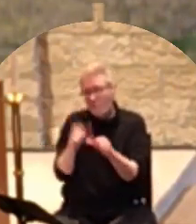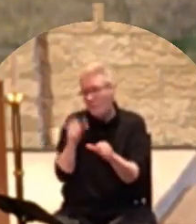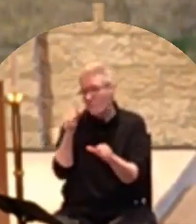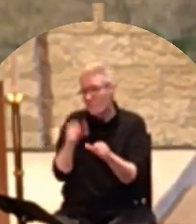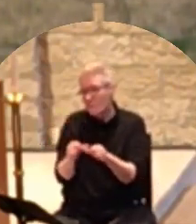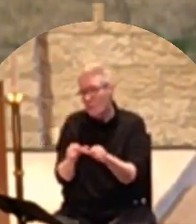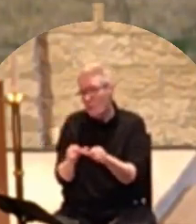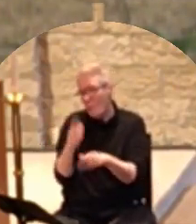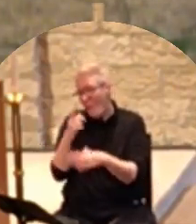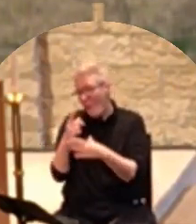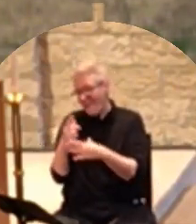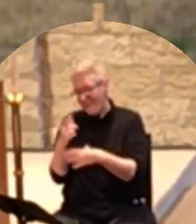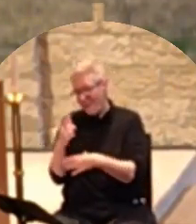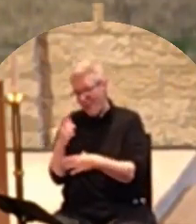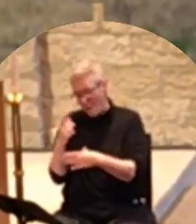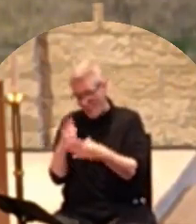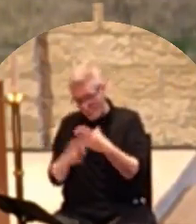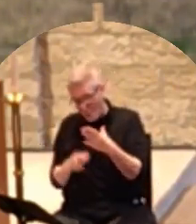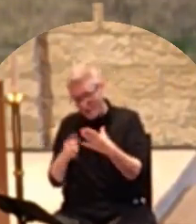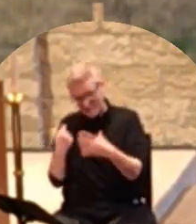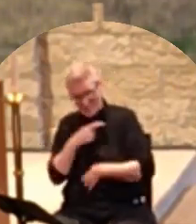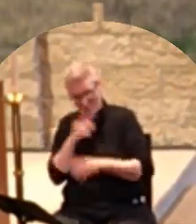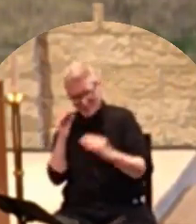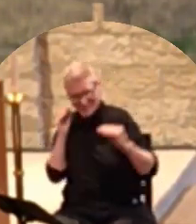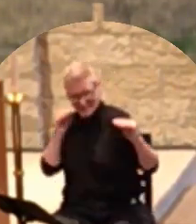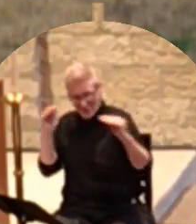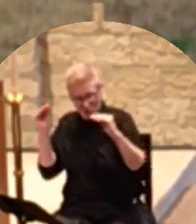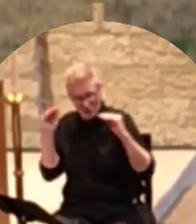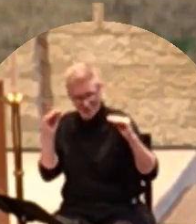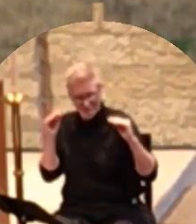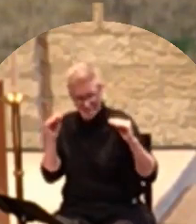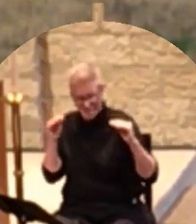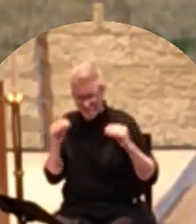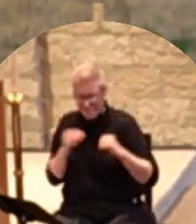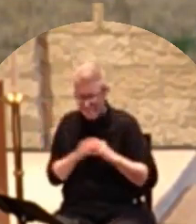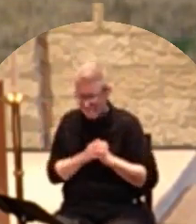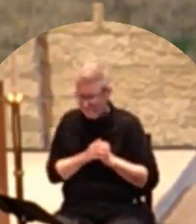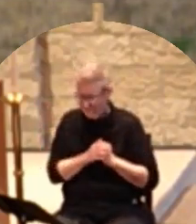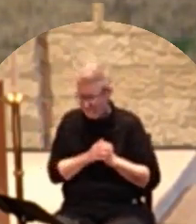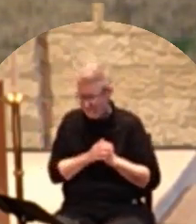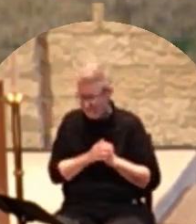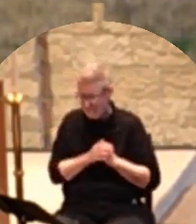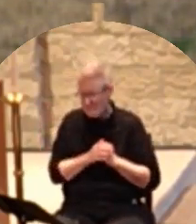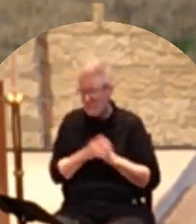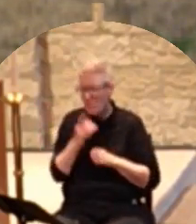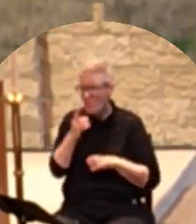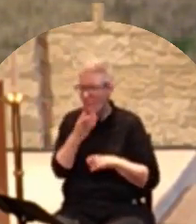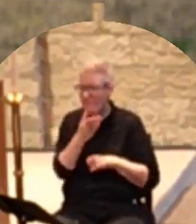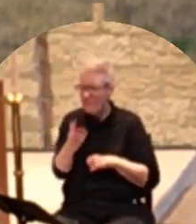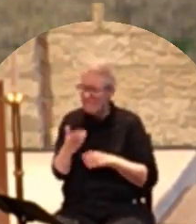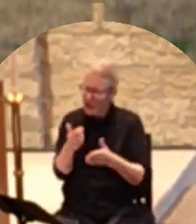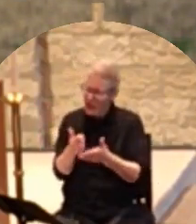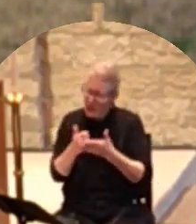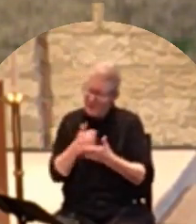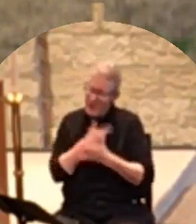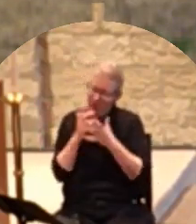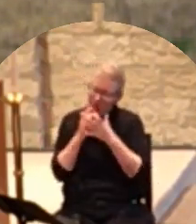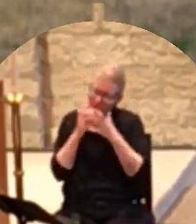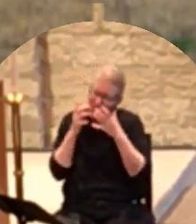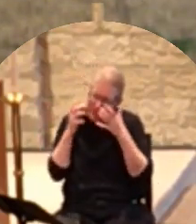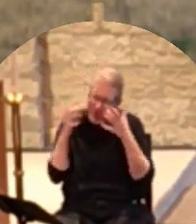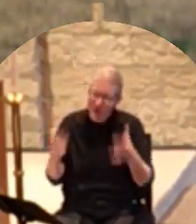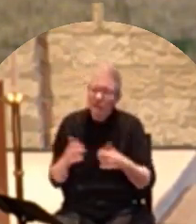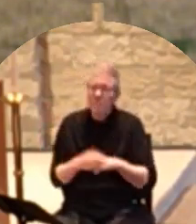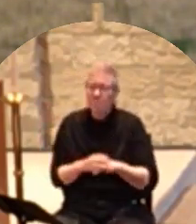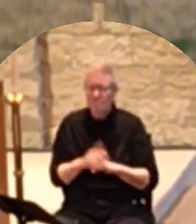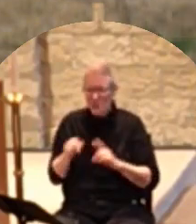we teach here. And so one of the things that helps me tremendously, when I go down that